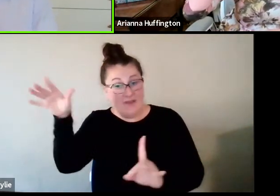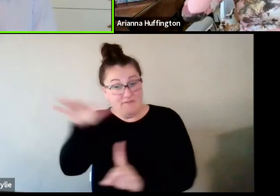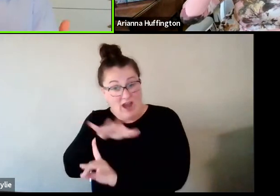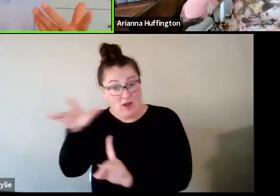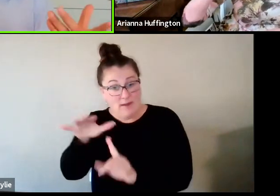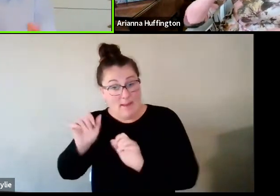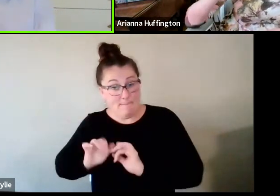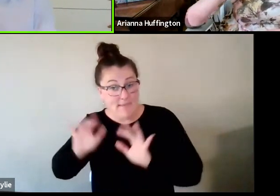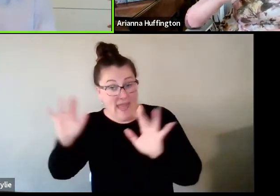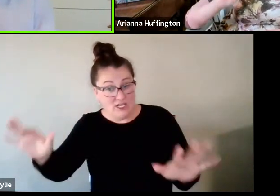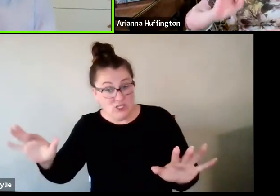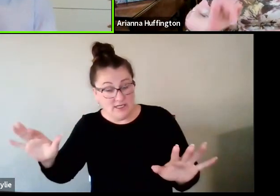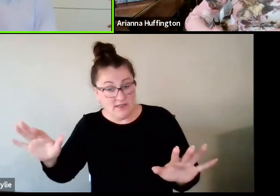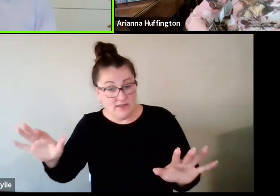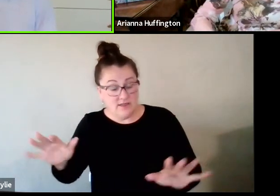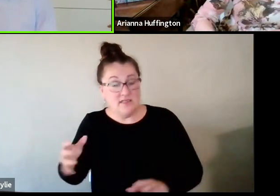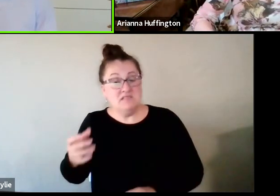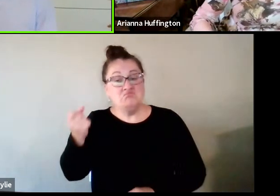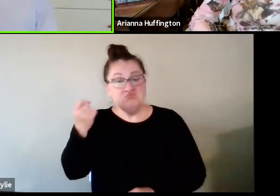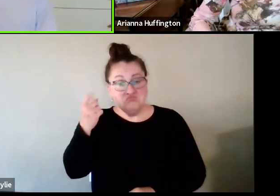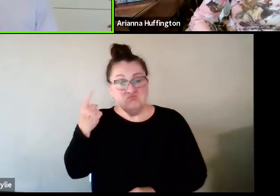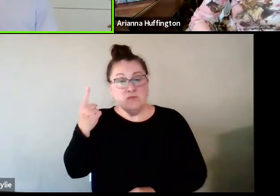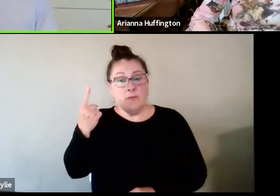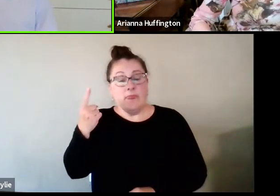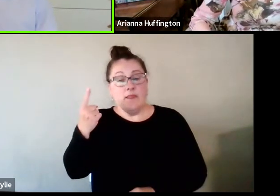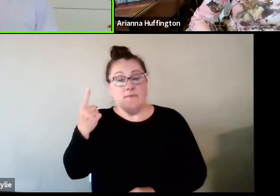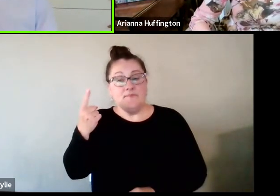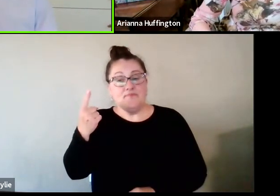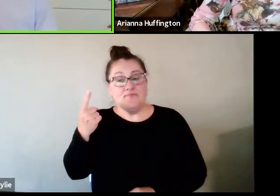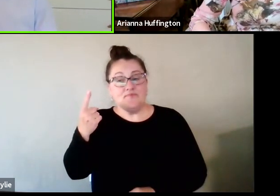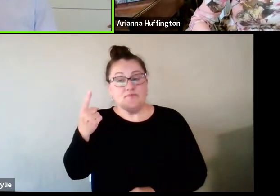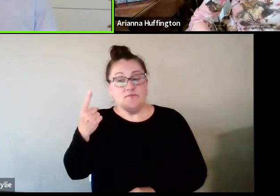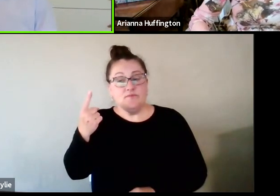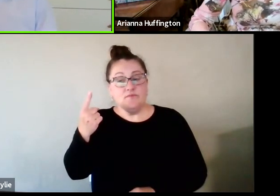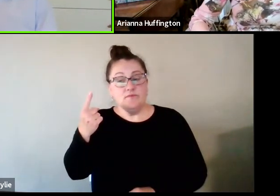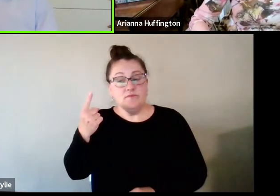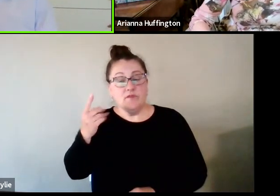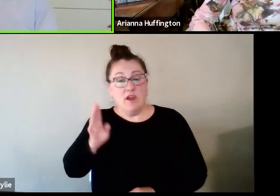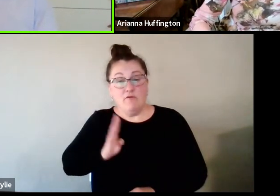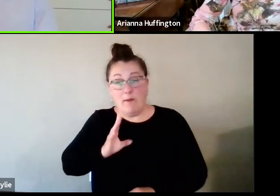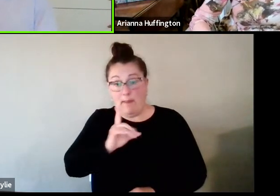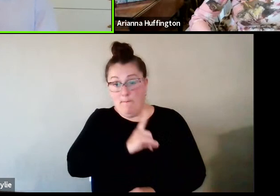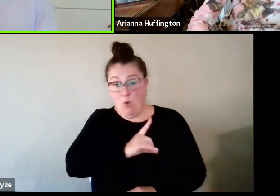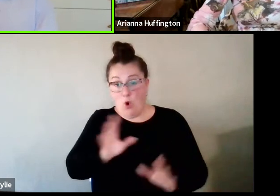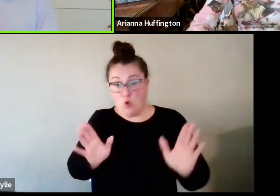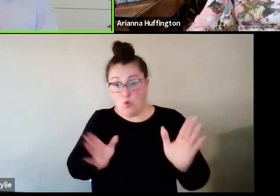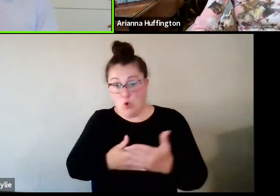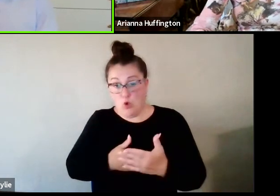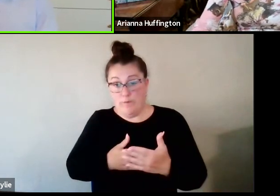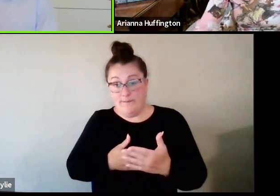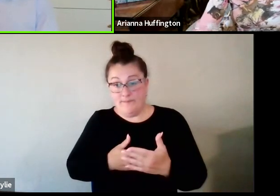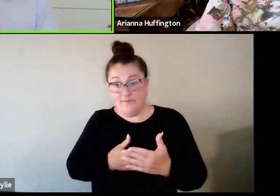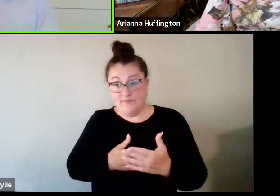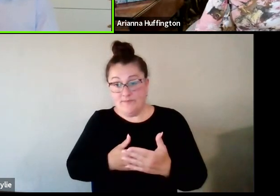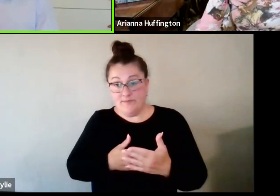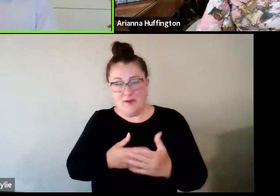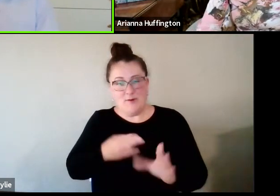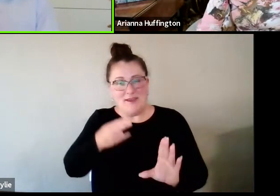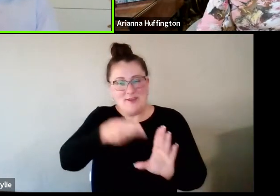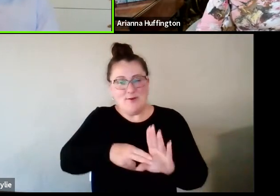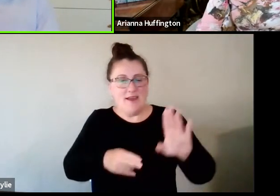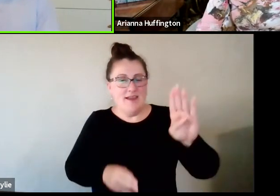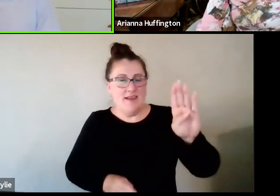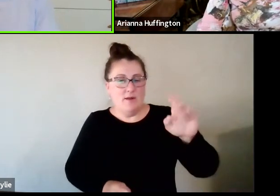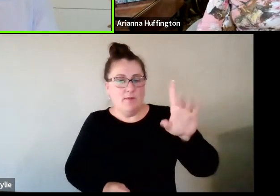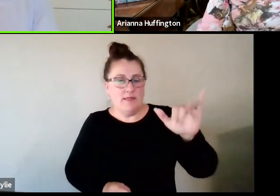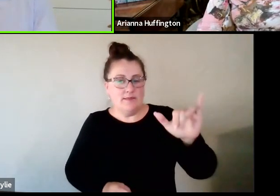human magic. And the thing is, you're unlikely to, from the boardroom, in the same way that somebody, when I joined Best Buy, one of